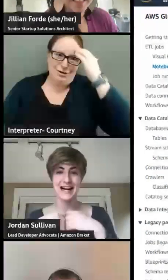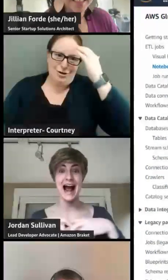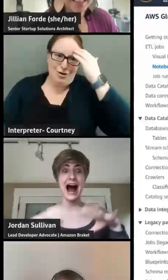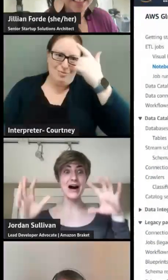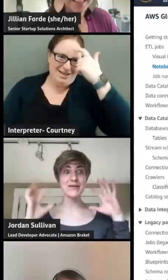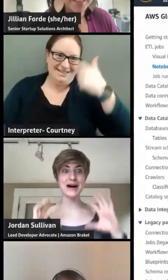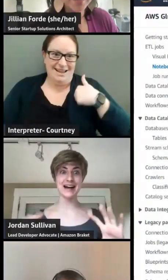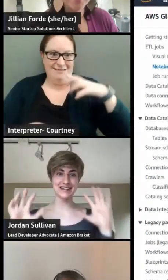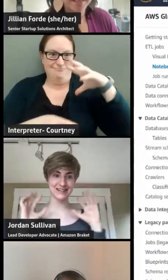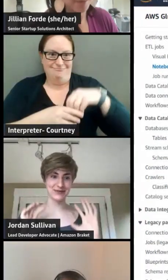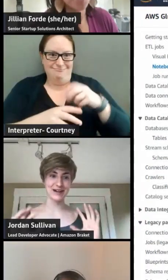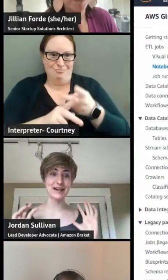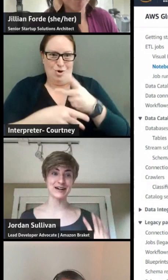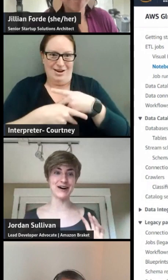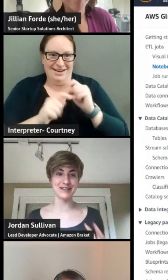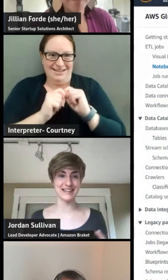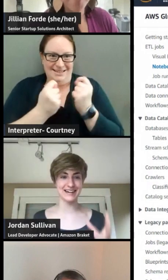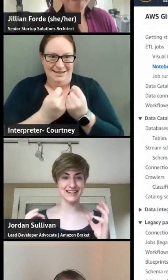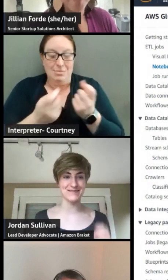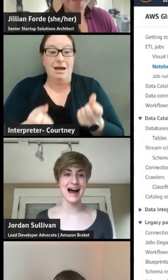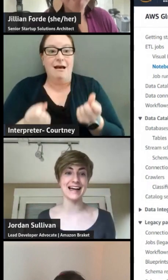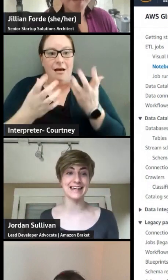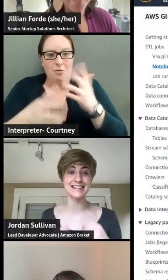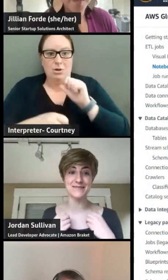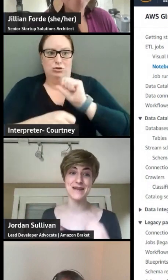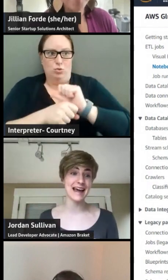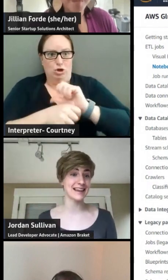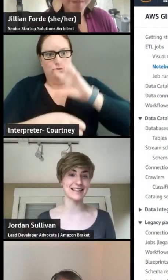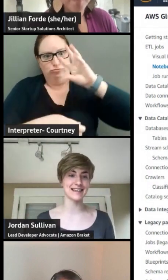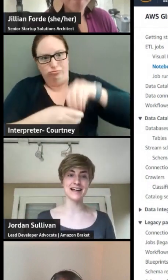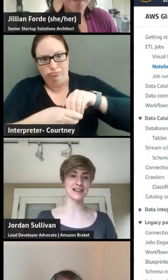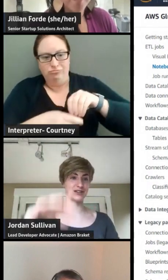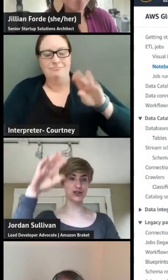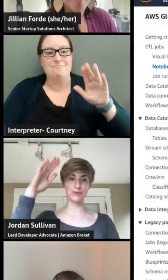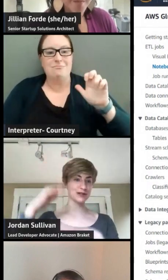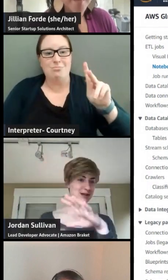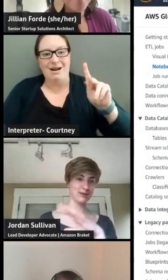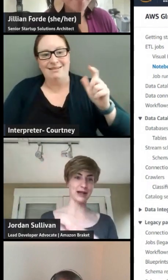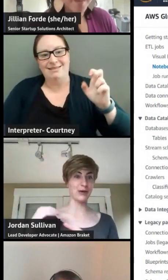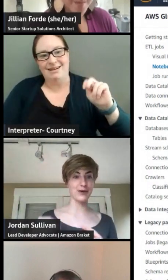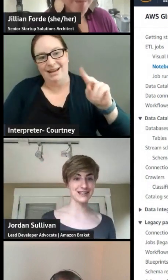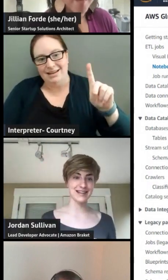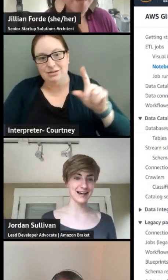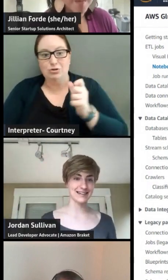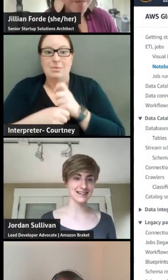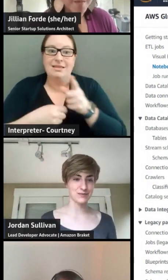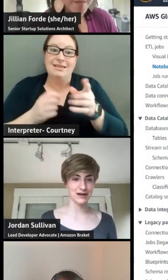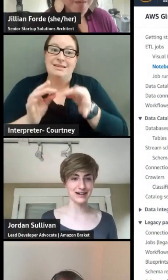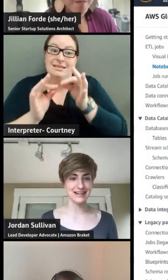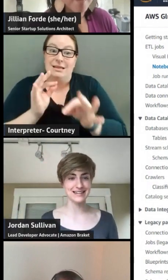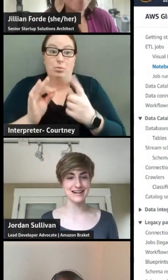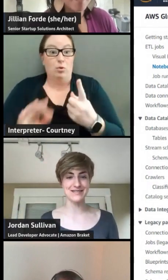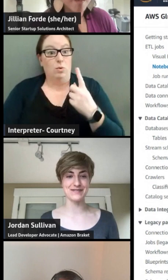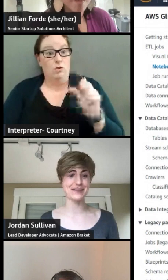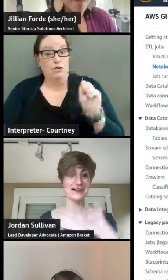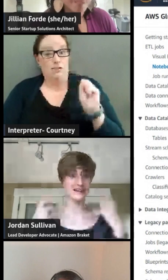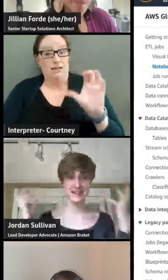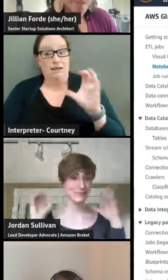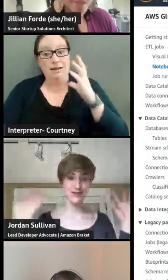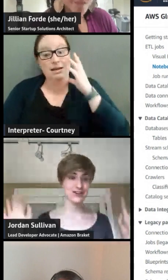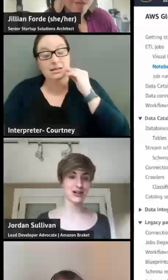product team, how much work goes in on the back end to make this super simple 1 second experience